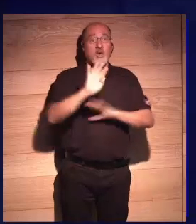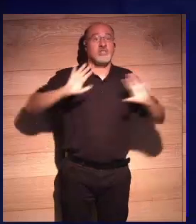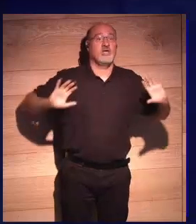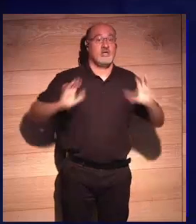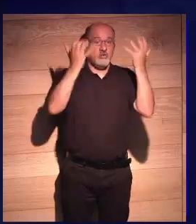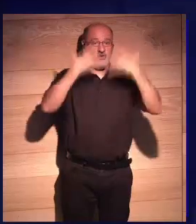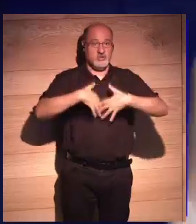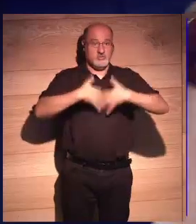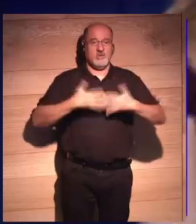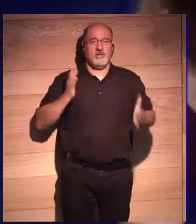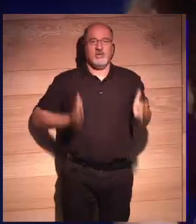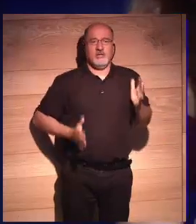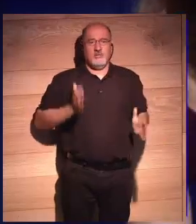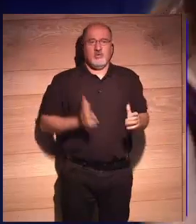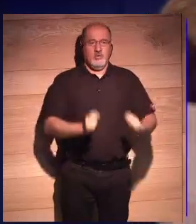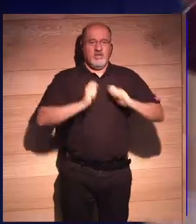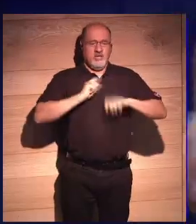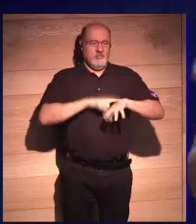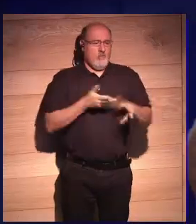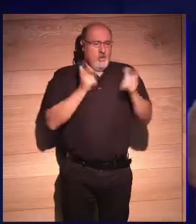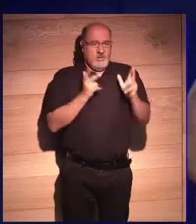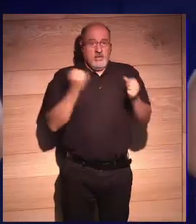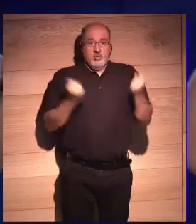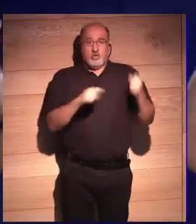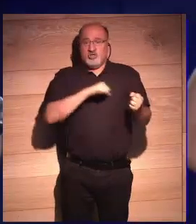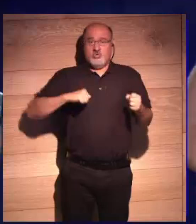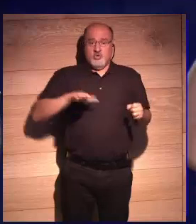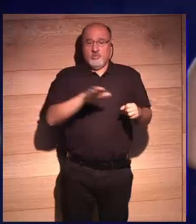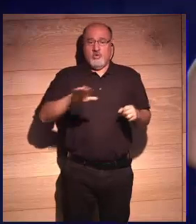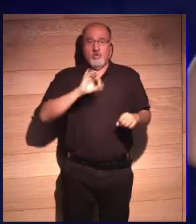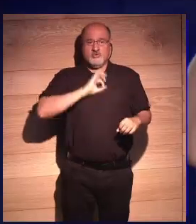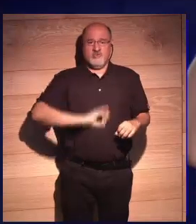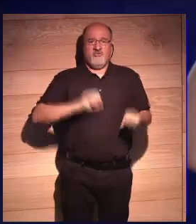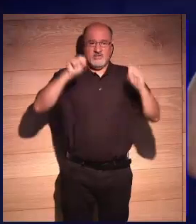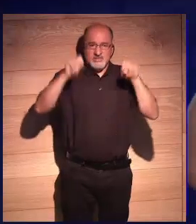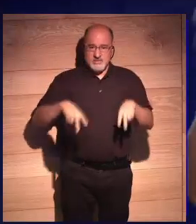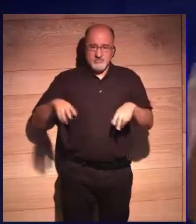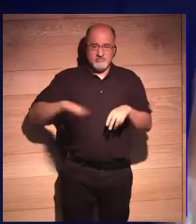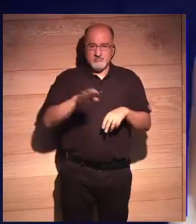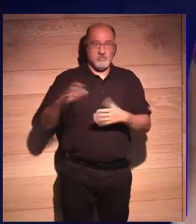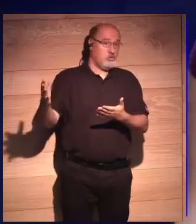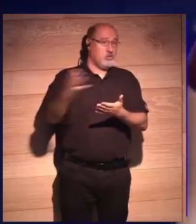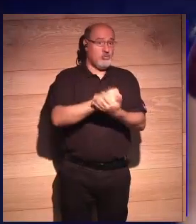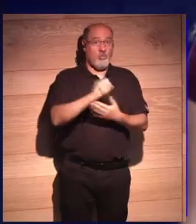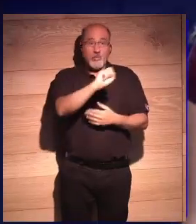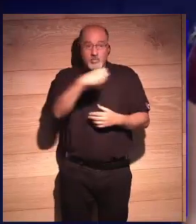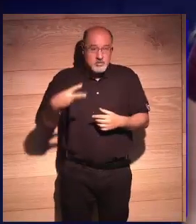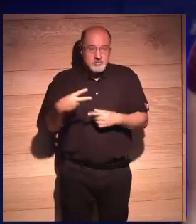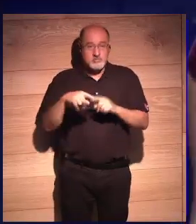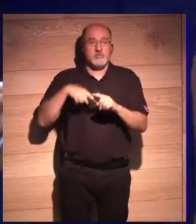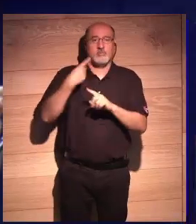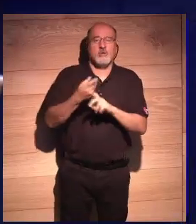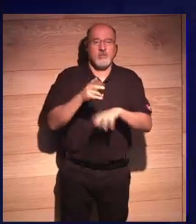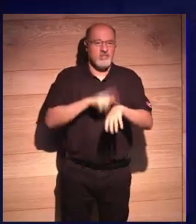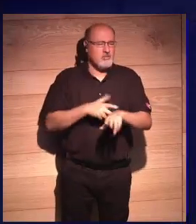fourth industrial revolution that has to do with robots, with more leisure time, with the autonomous car, that automate the processes, give